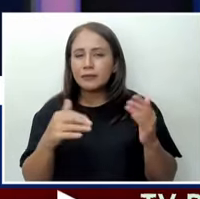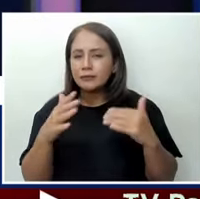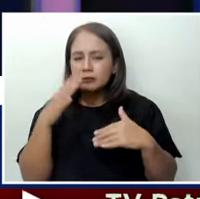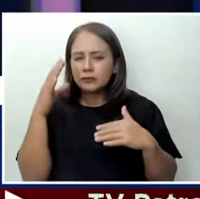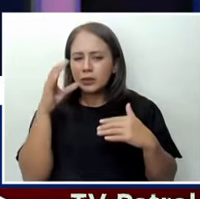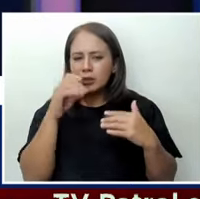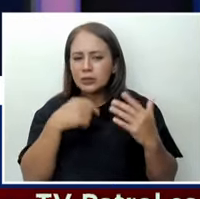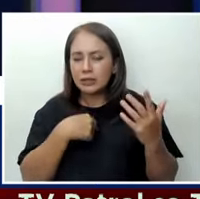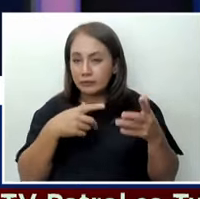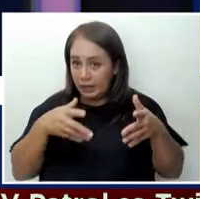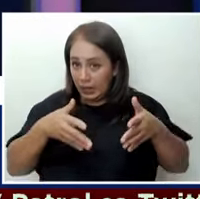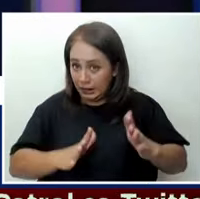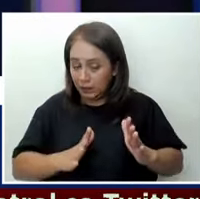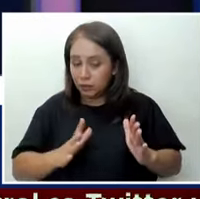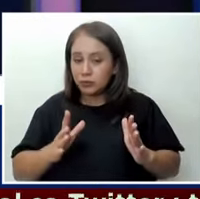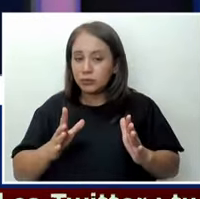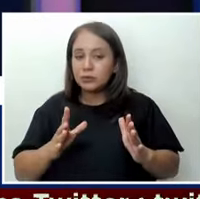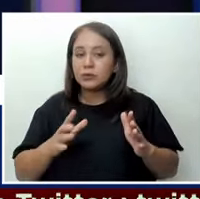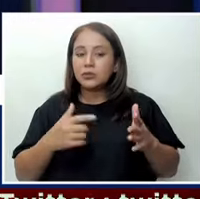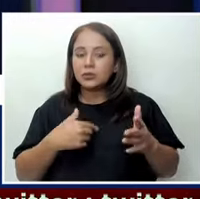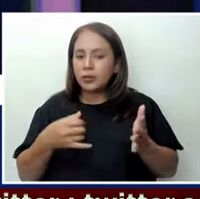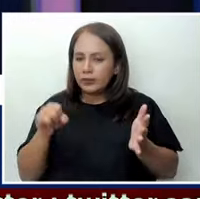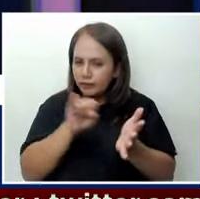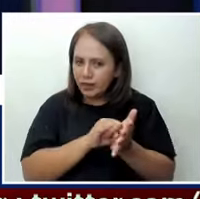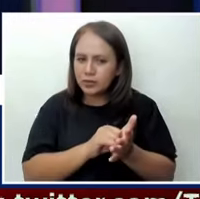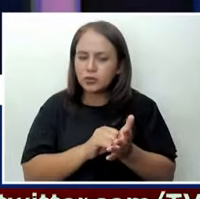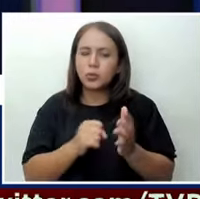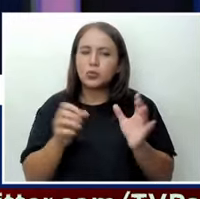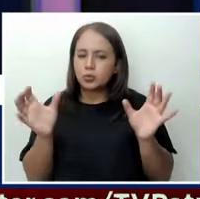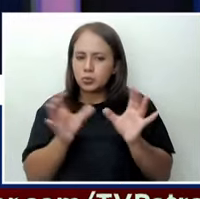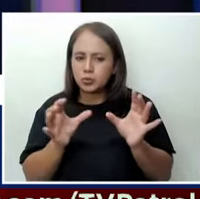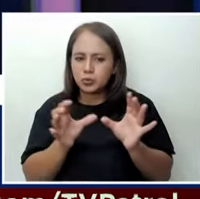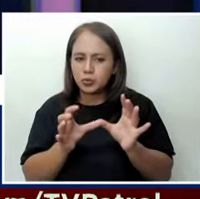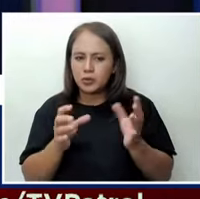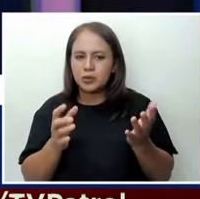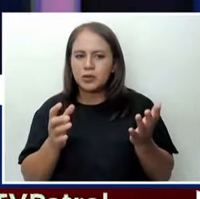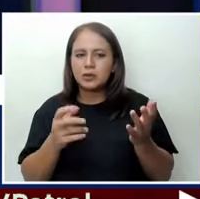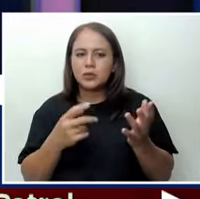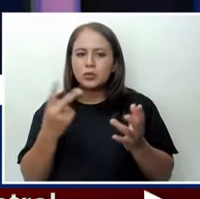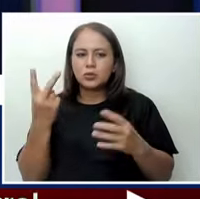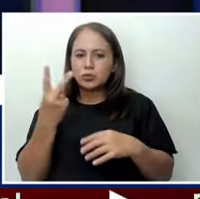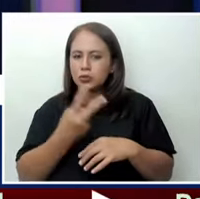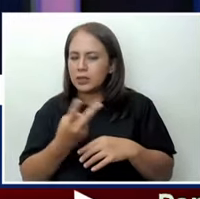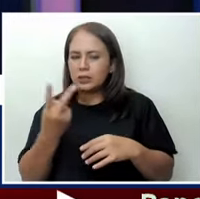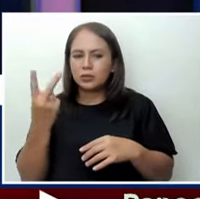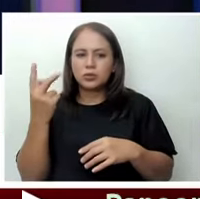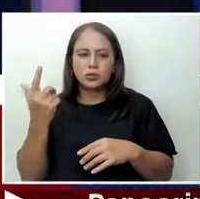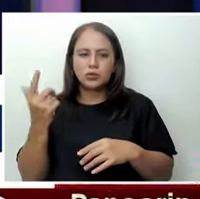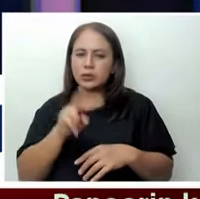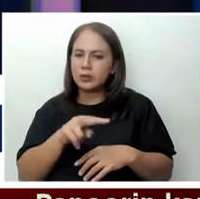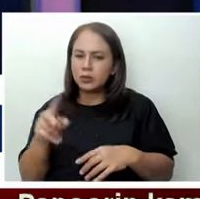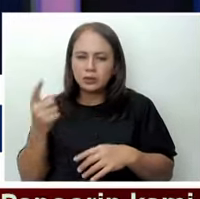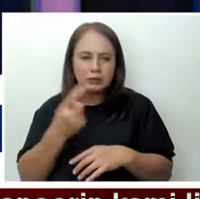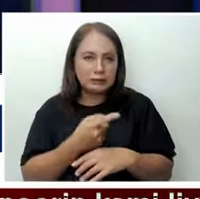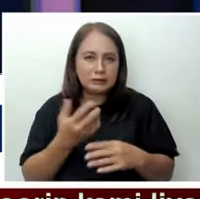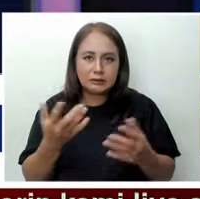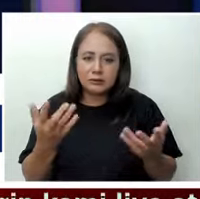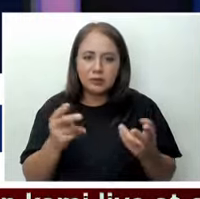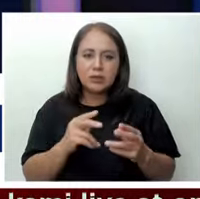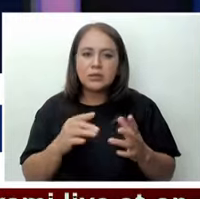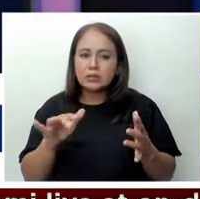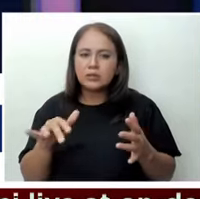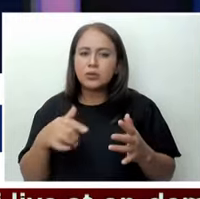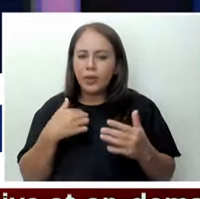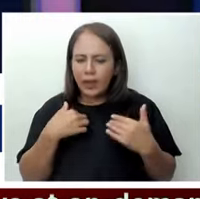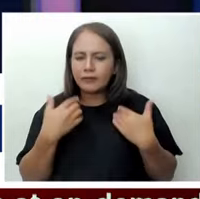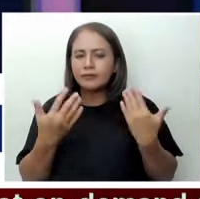permission that they have to get to invest or a certain certificate takes two days normally or 22 days normally. They build that in to